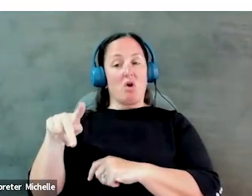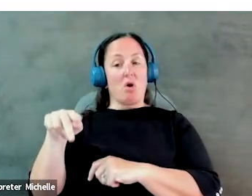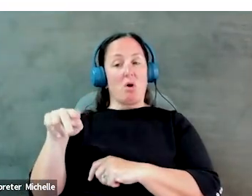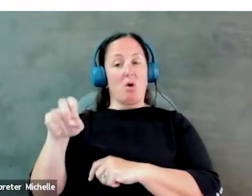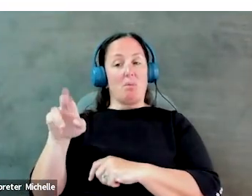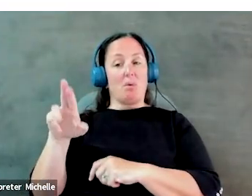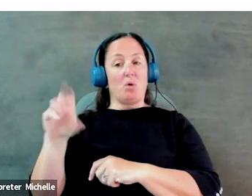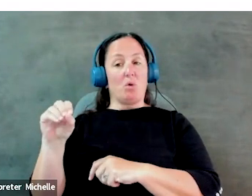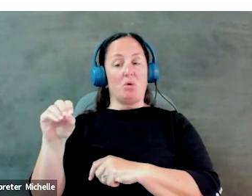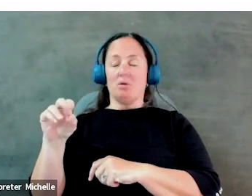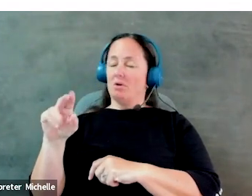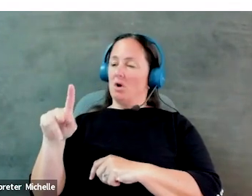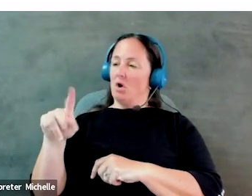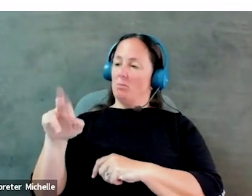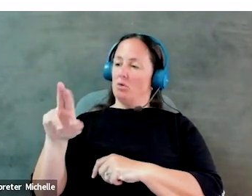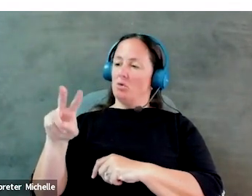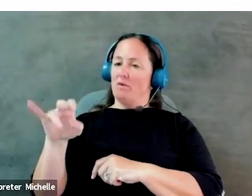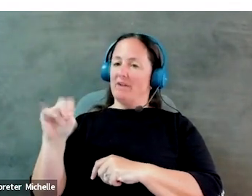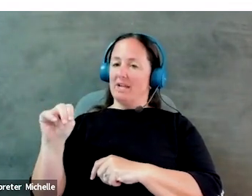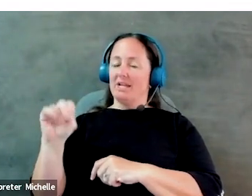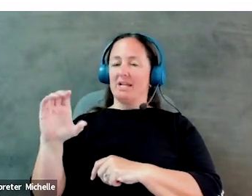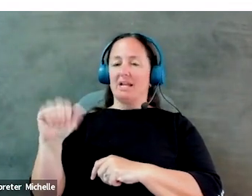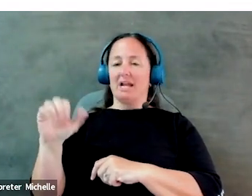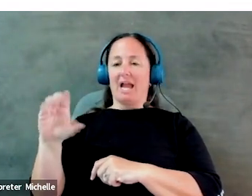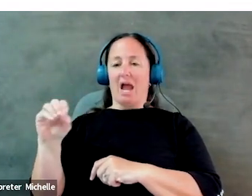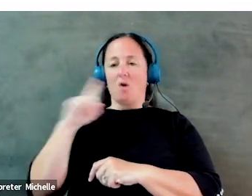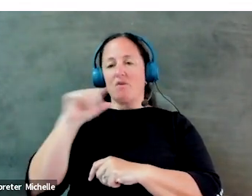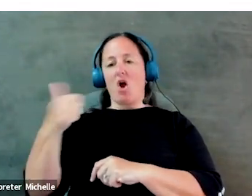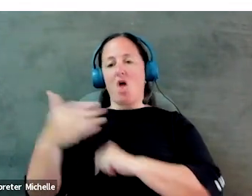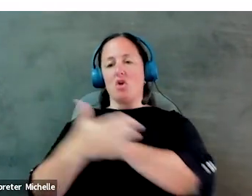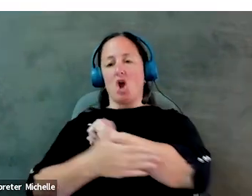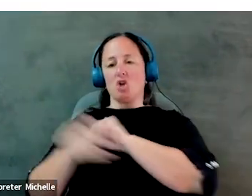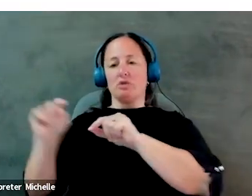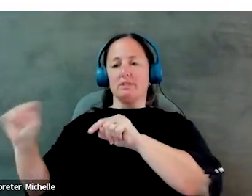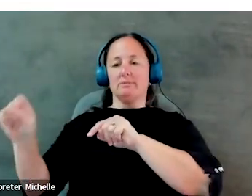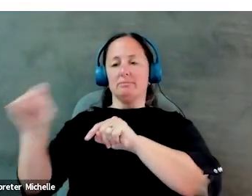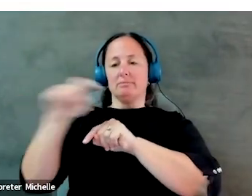the Peruvian cacao sector and the neighboring countries.